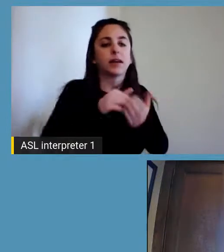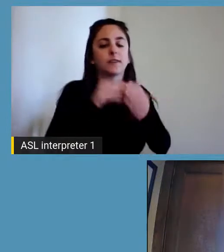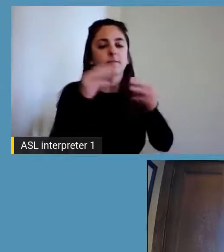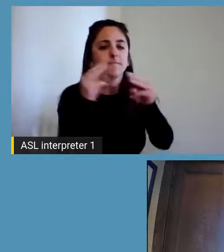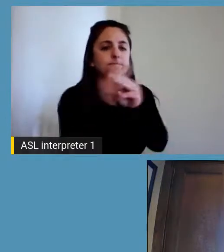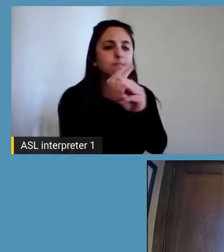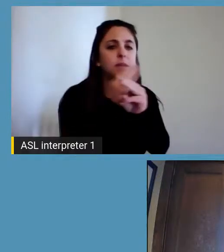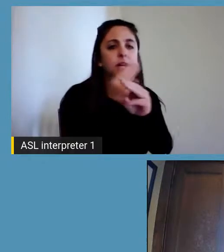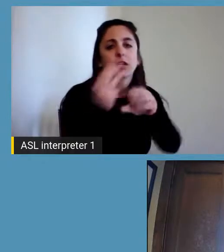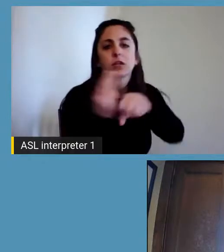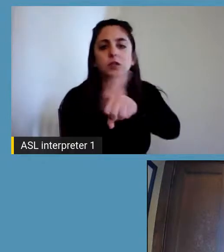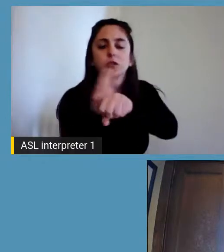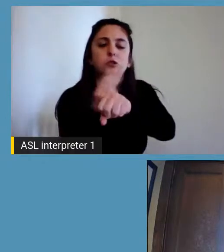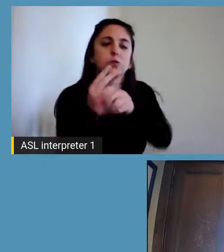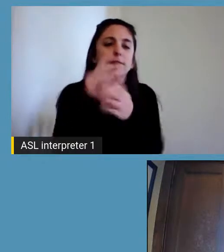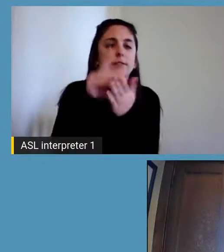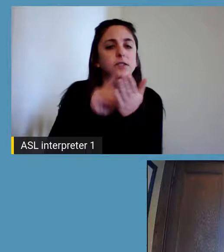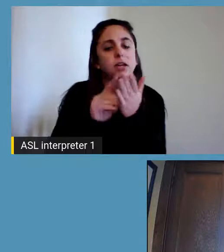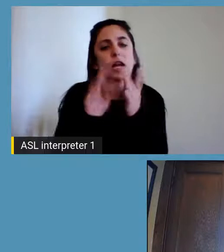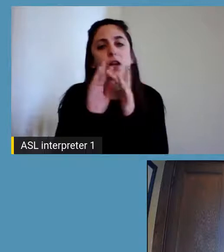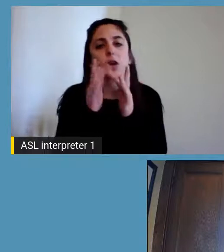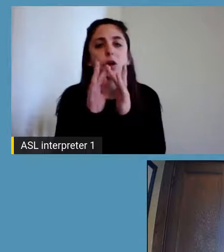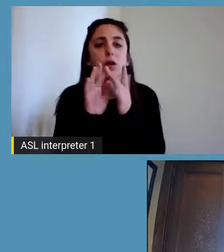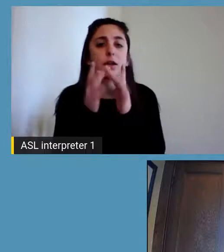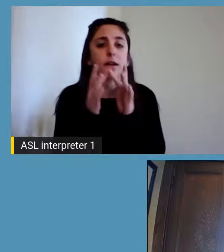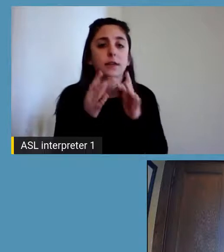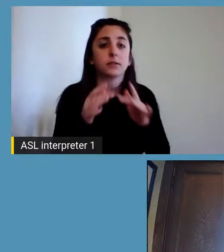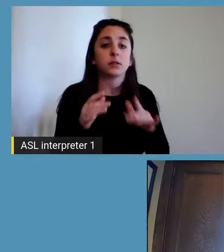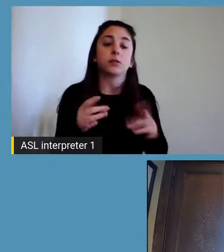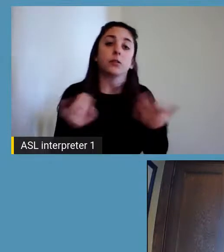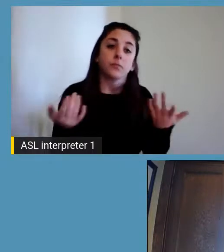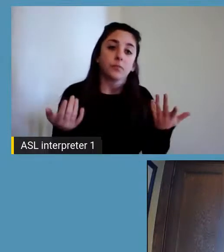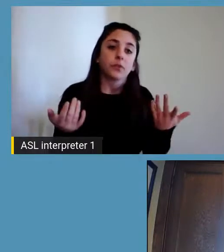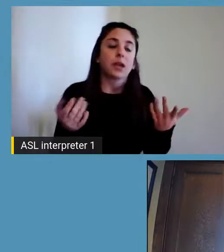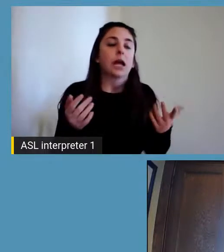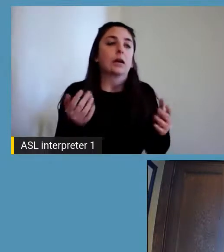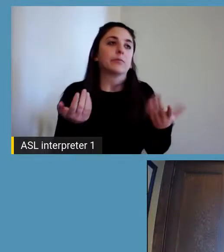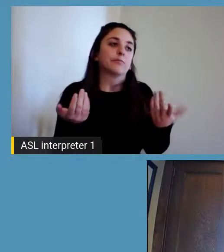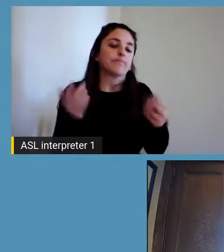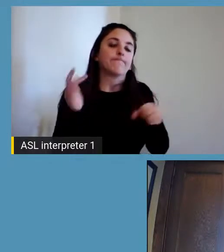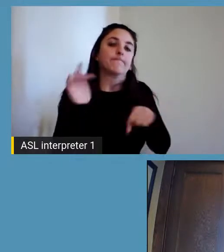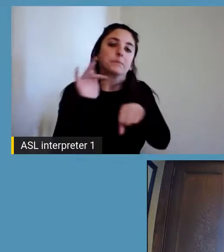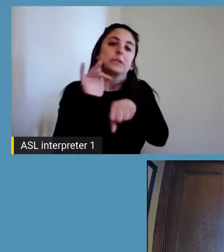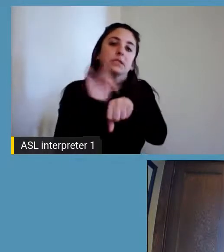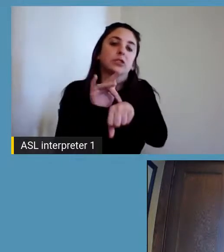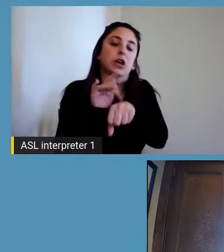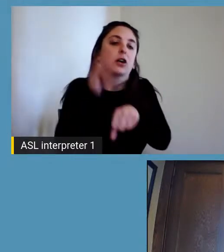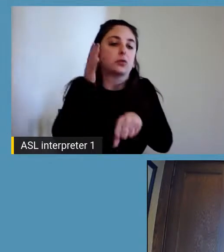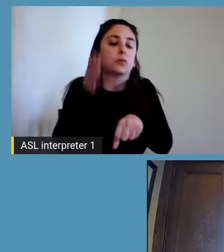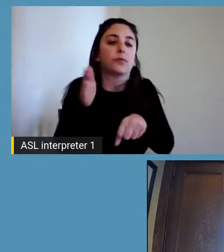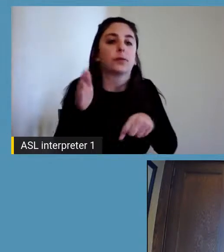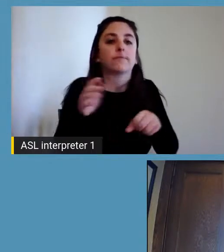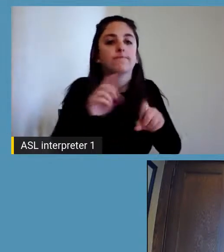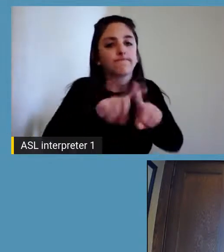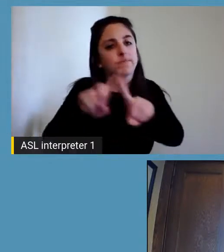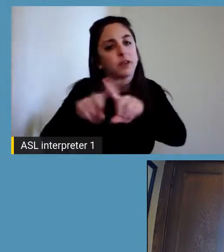same time, there are the possibilities, I should have perhaps touched on them, of other ways of